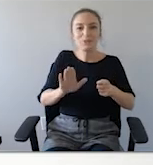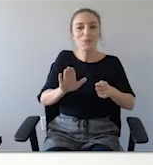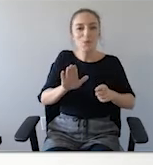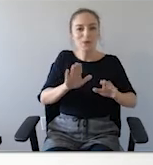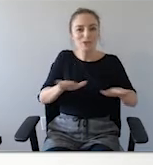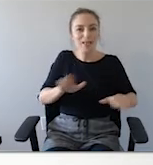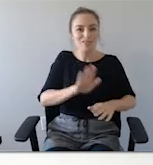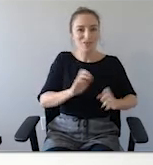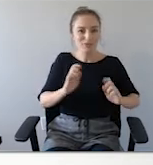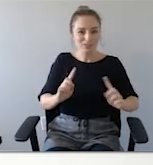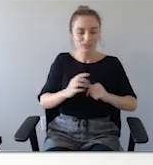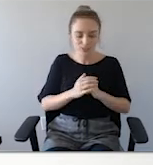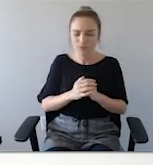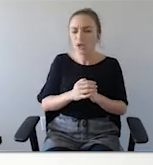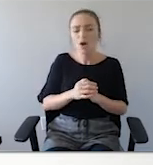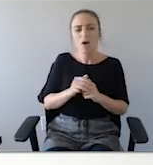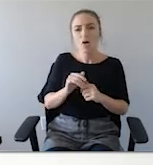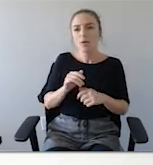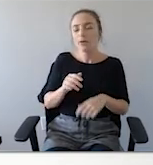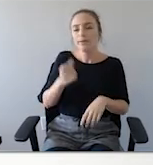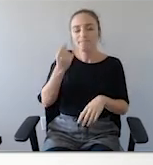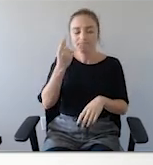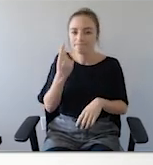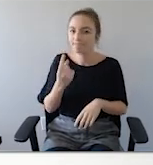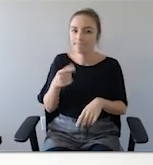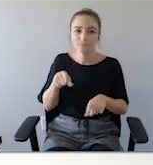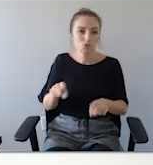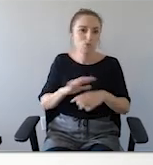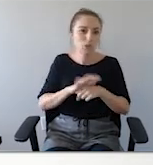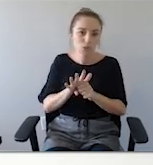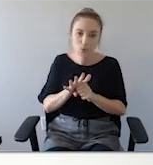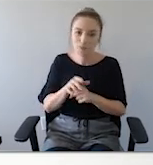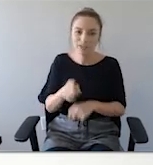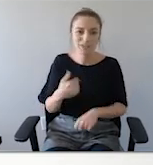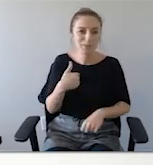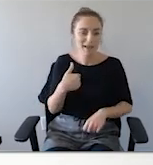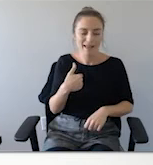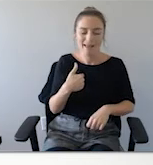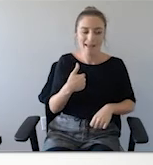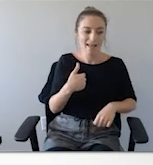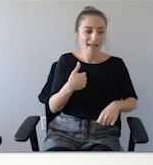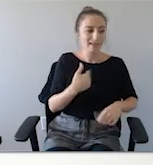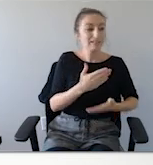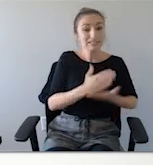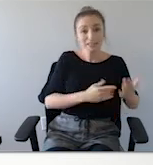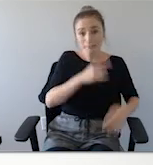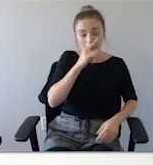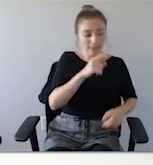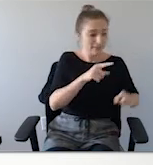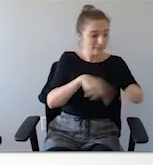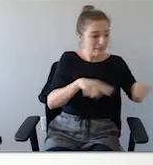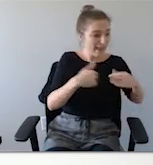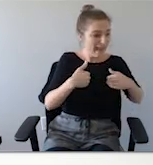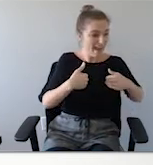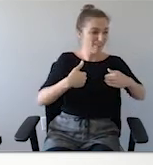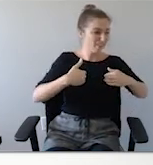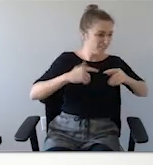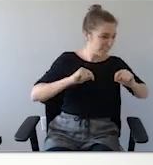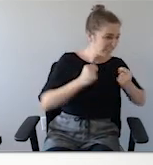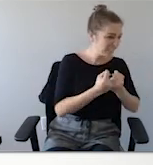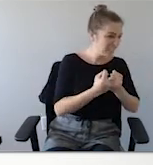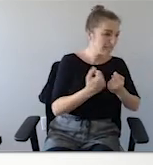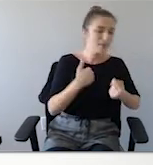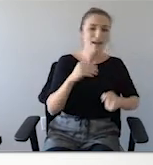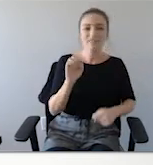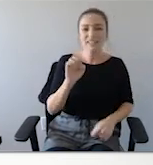through COVID, right? You went from, some kids have a whole team. So they've got their ESE teacher, the special ed